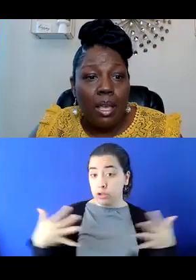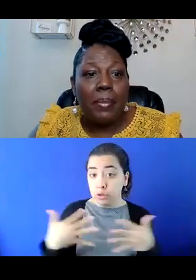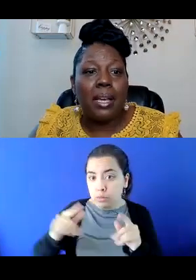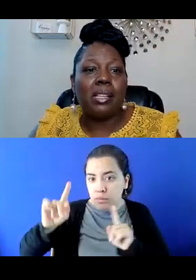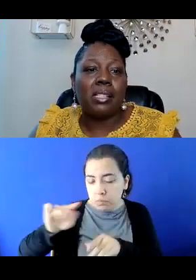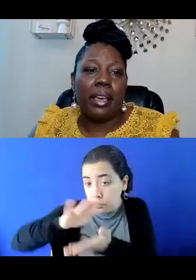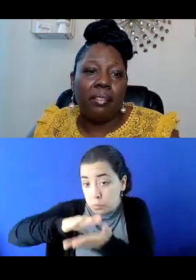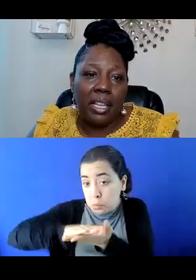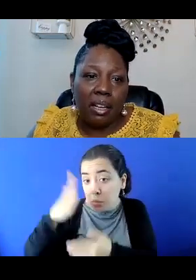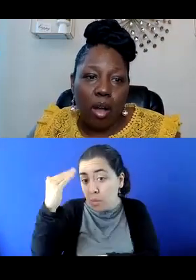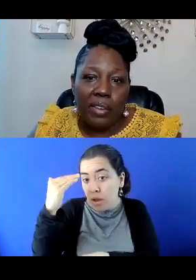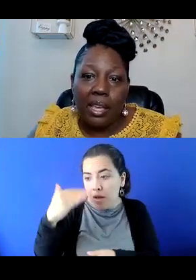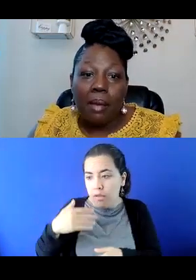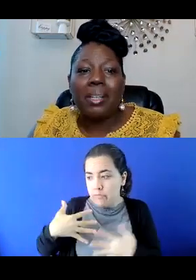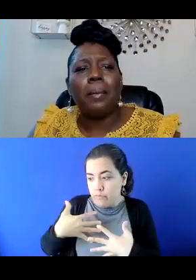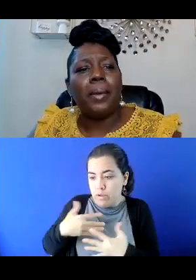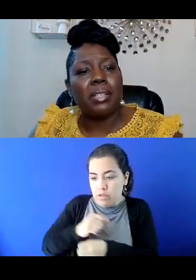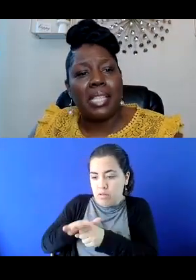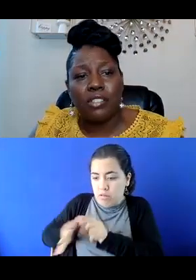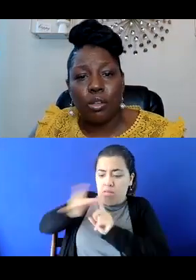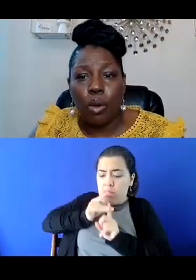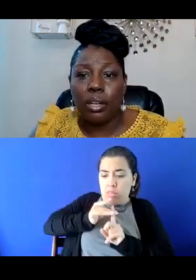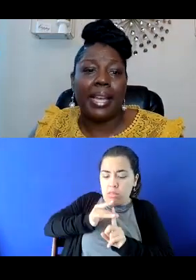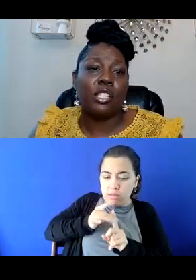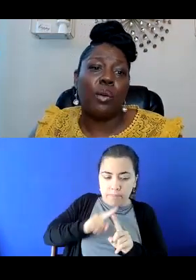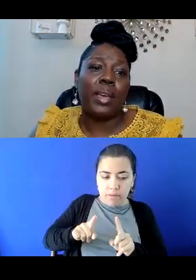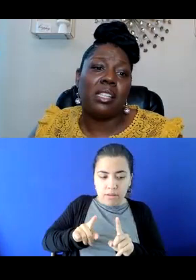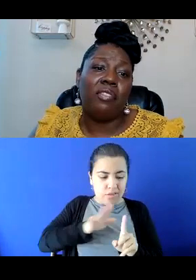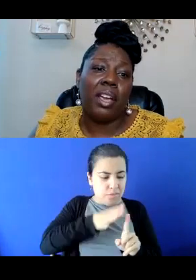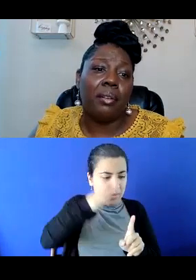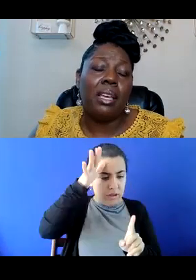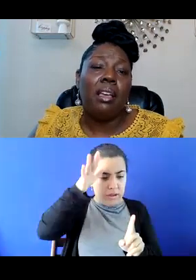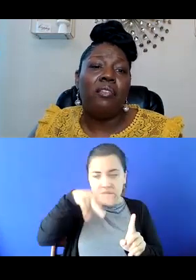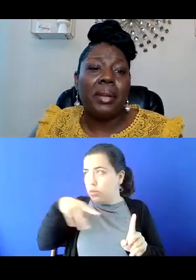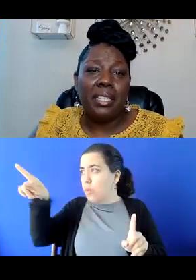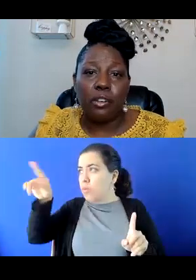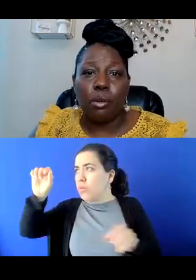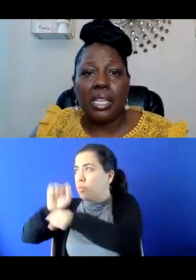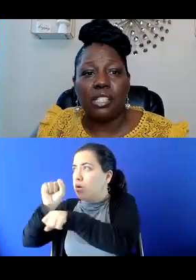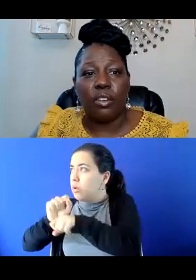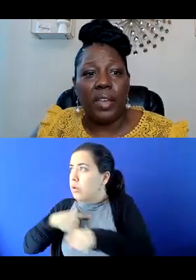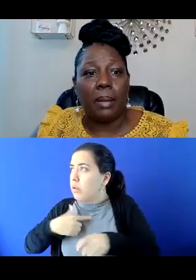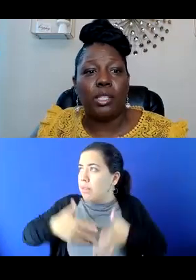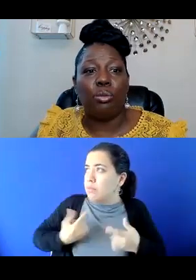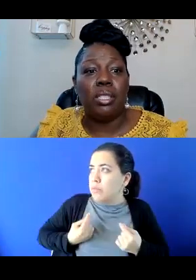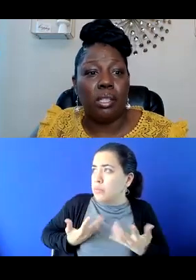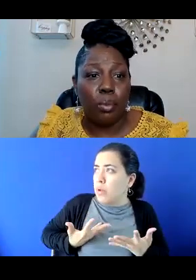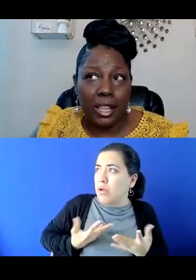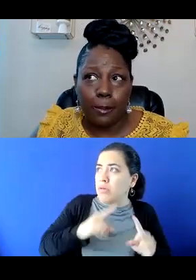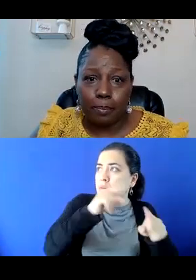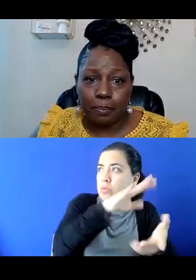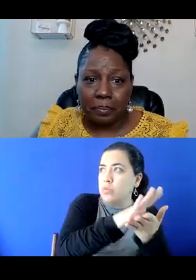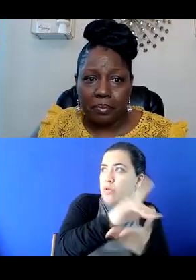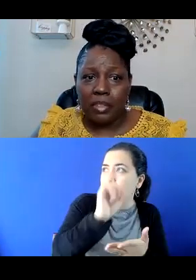school, because they're scared of getting COVID, but their parents have to work. And so it's a very, very difficult things for families to deal